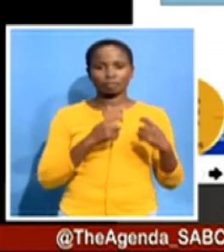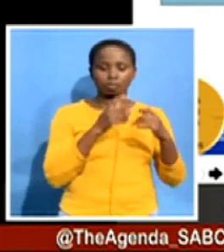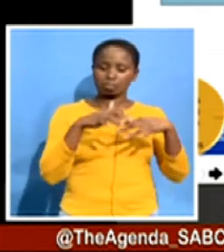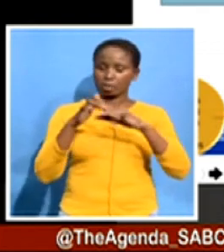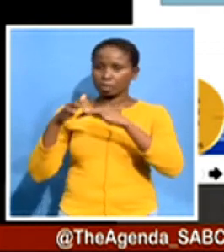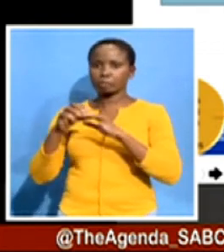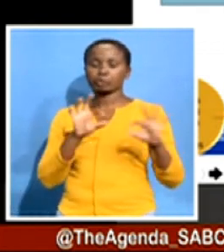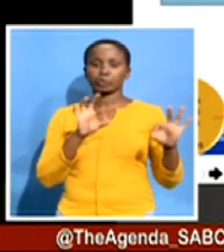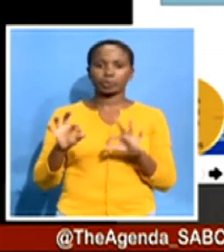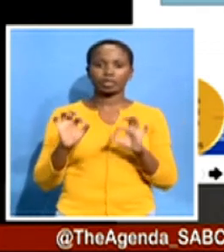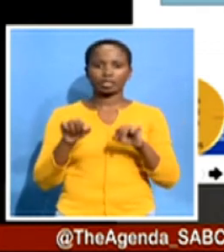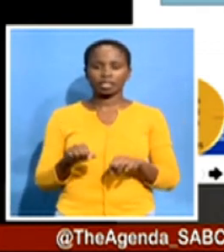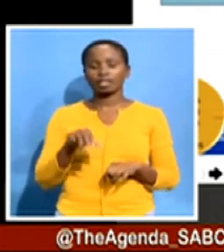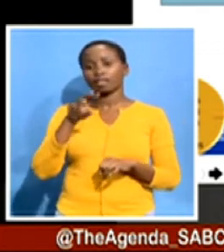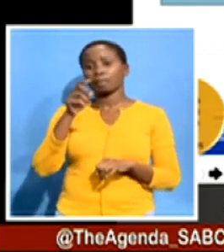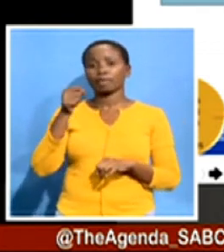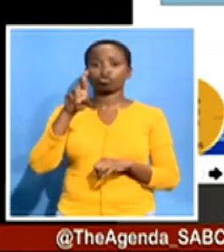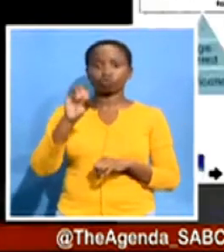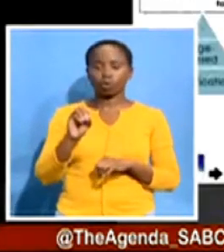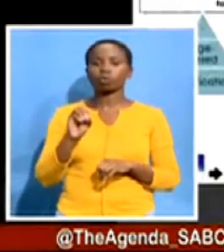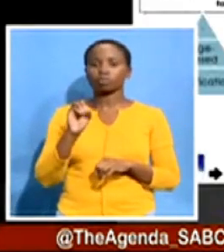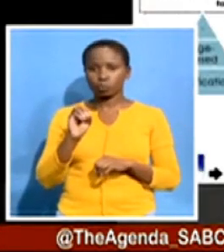place geographically across the areas of the metro.